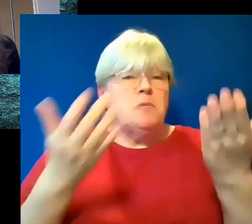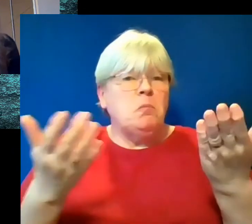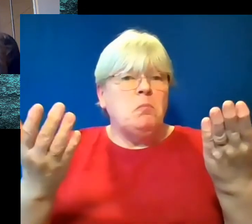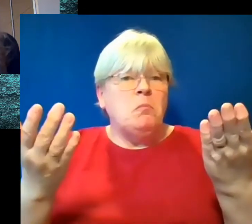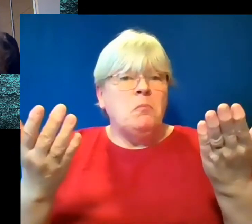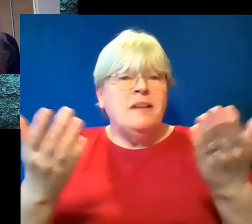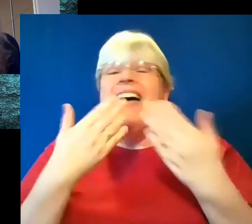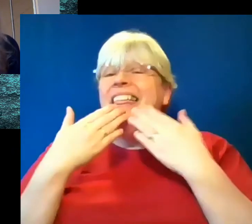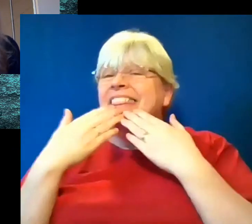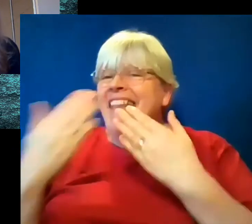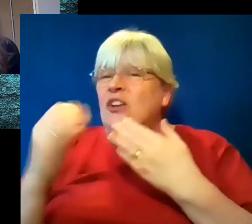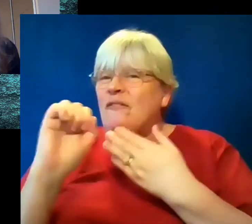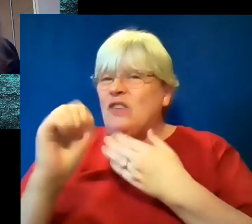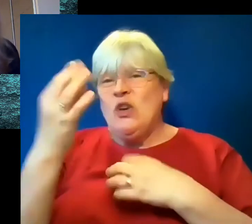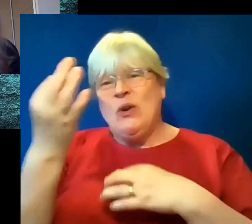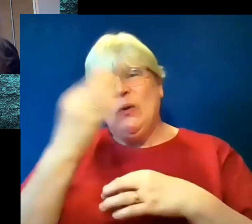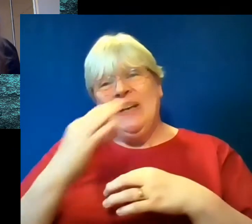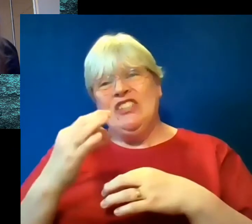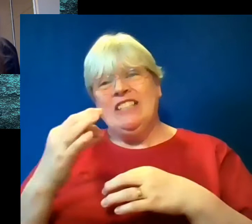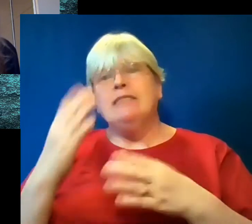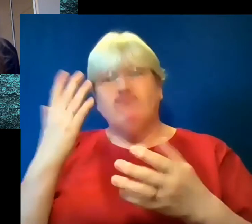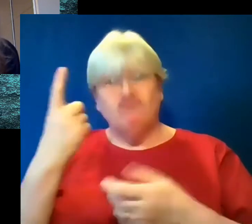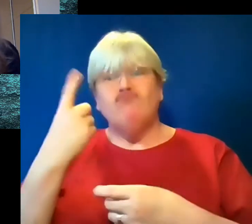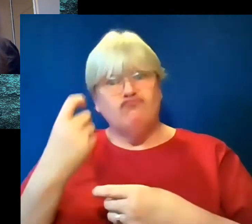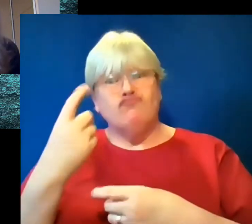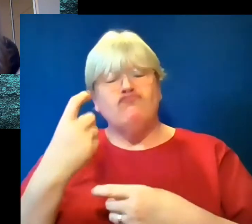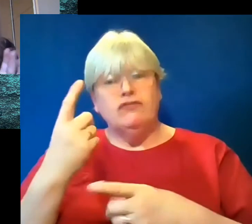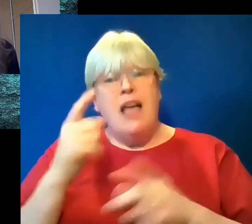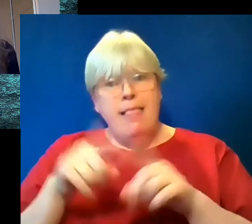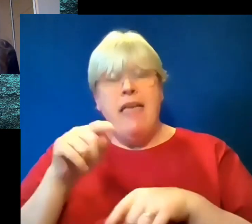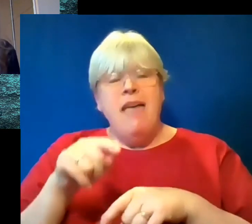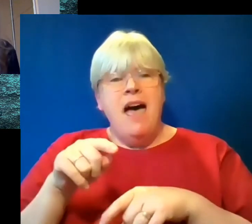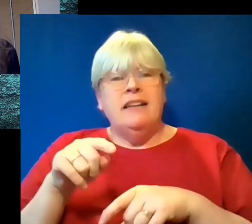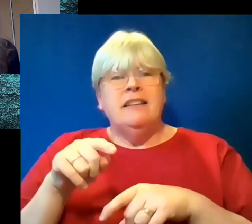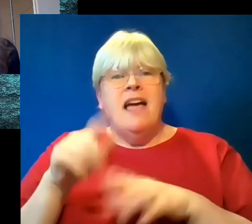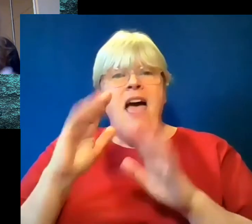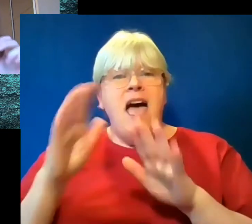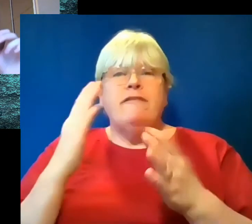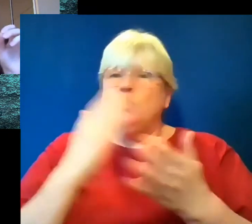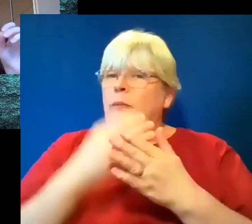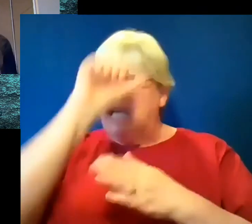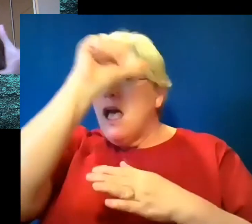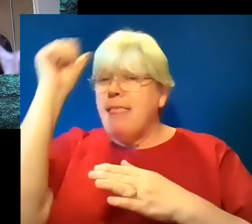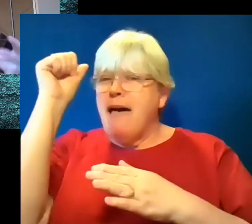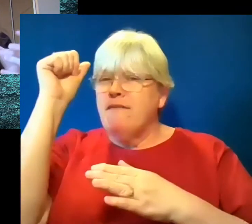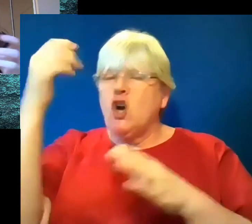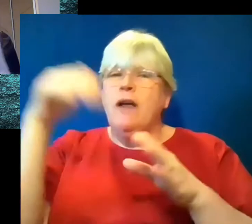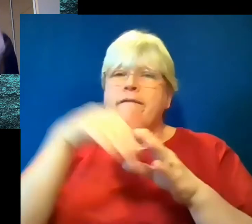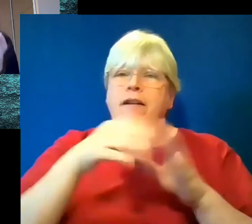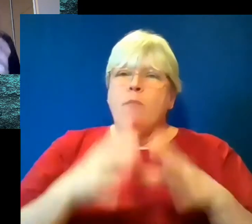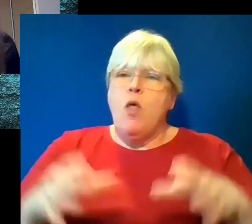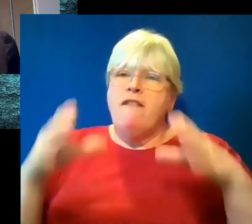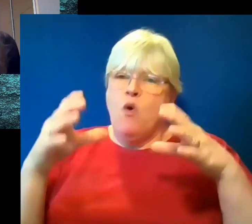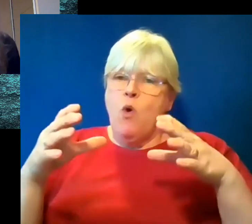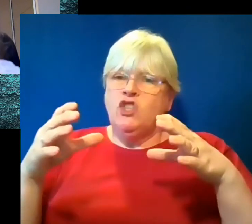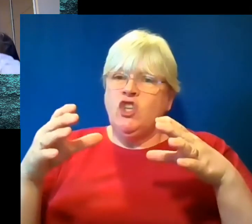Thank you, Neve, for such a lovely question. You can absolutely make a compass like that. You have to be quite talented. It involves a bowl of water and a